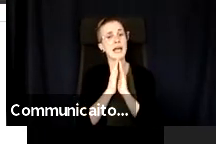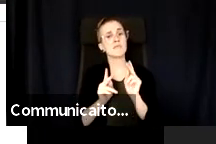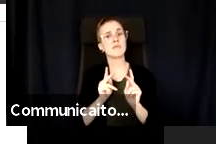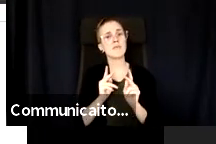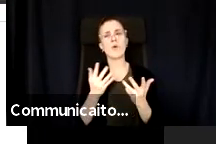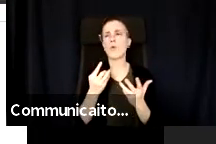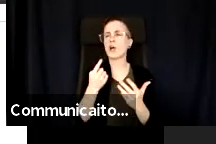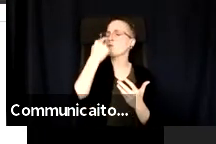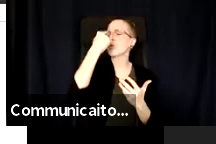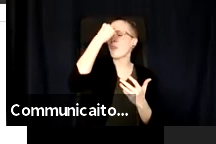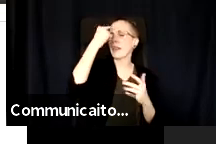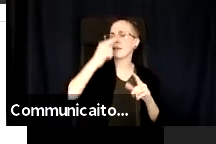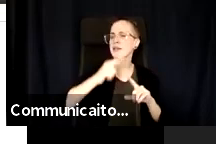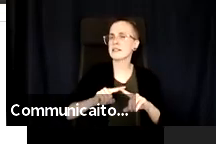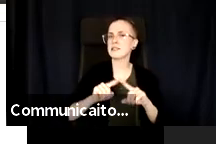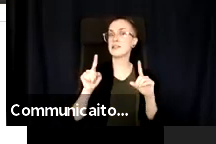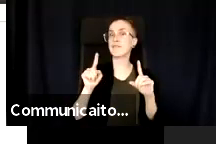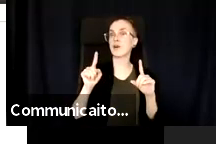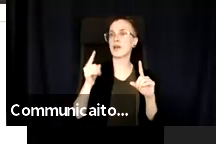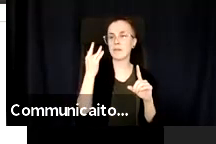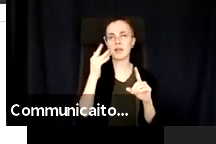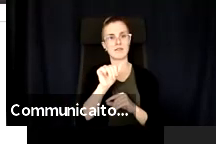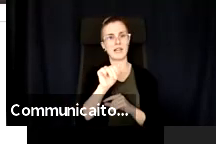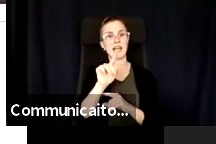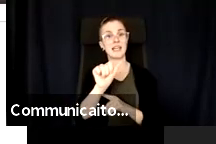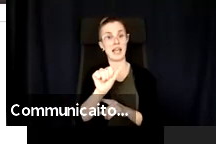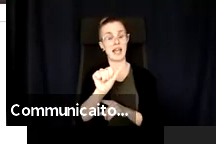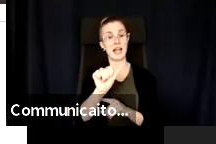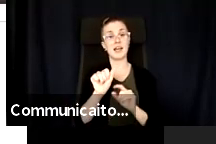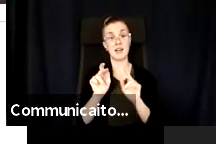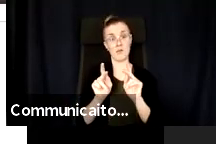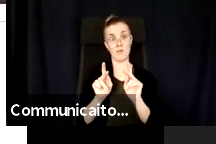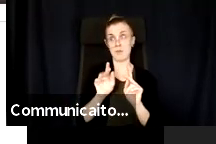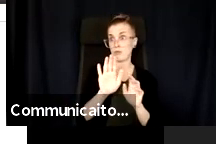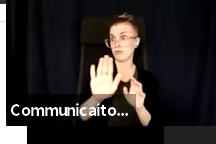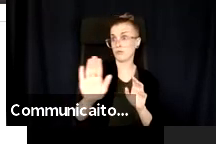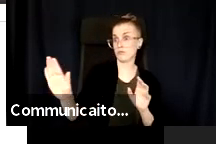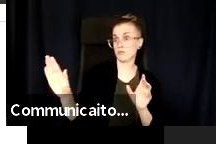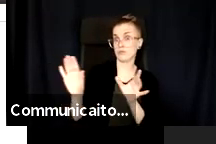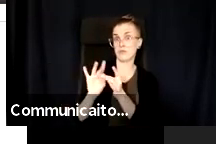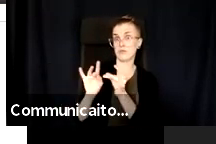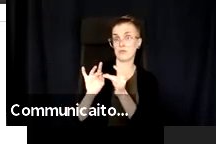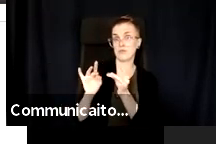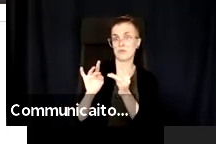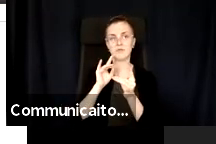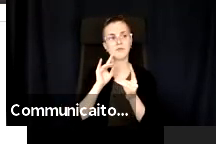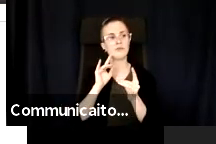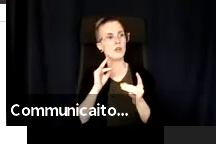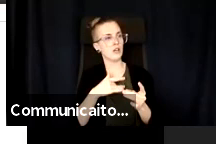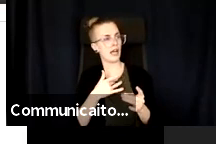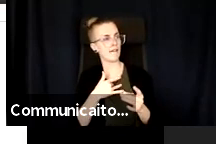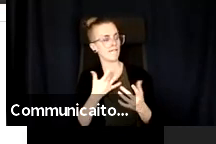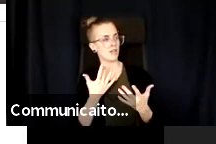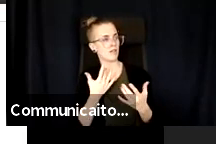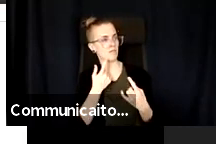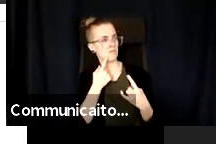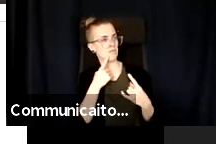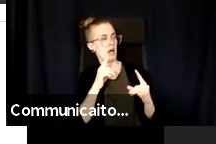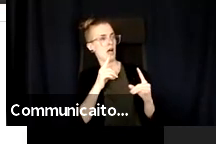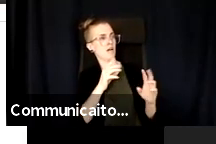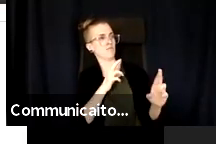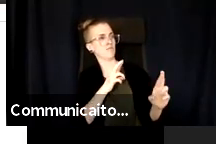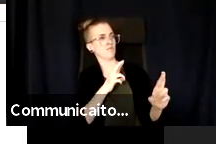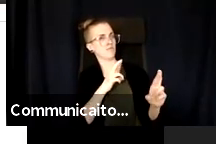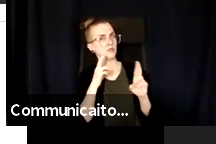thought was different because of ADA, when I heard people saying that they feel the respect that is given to their civil rights as people